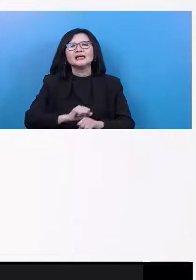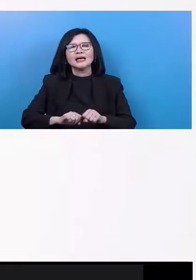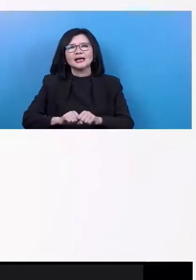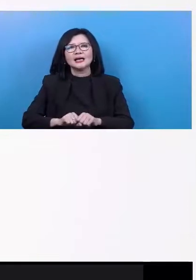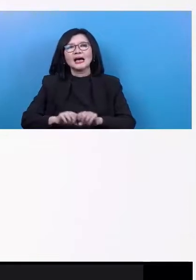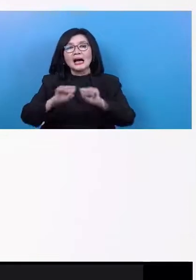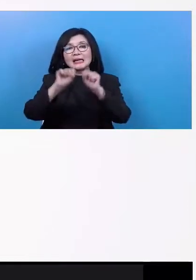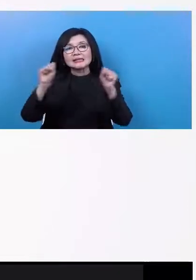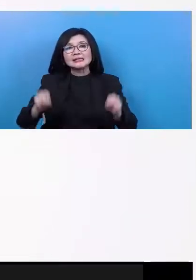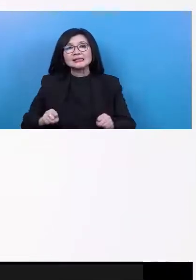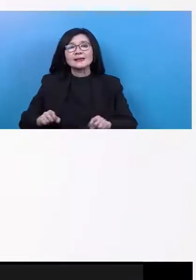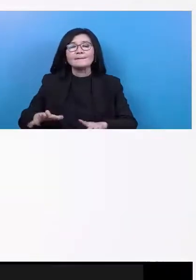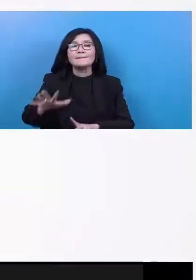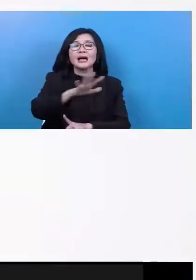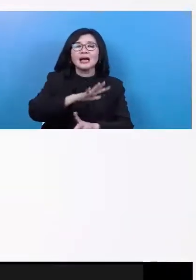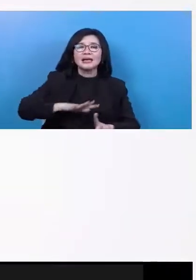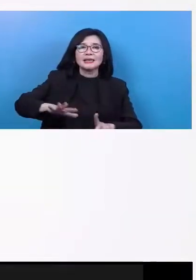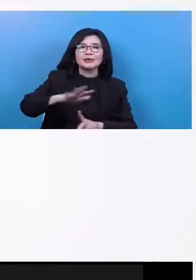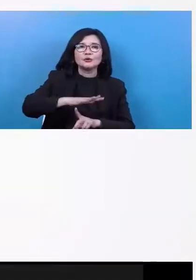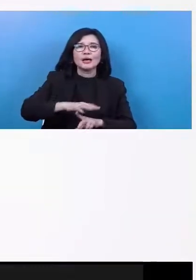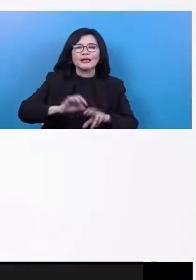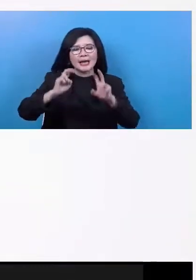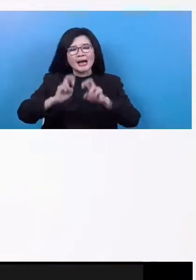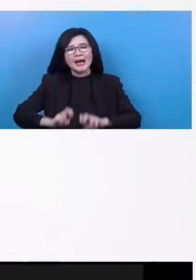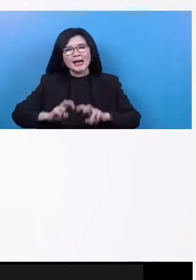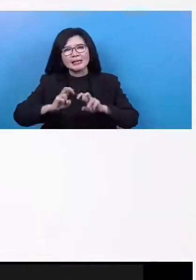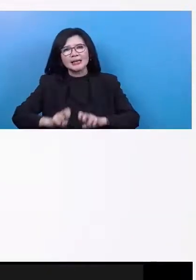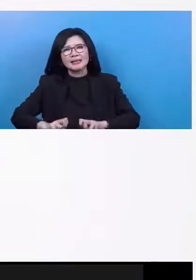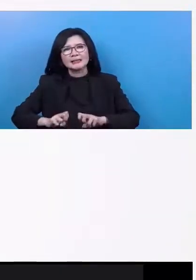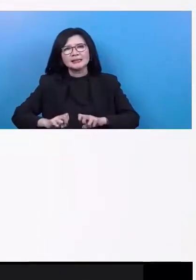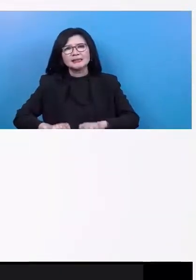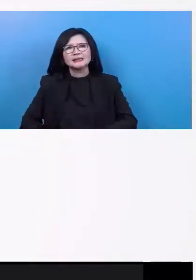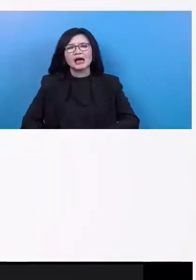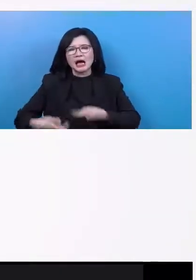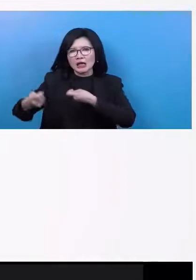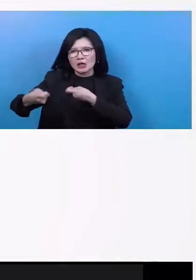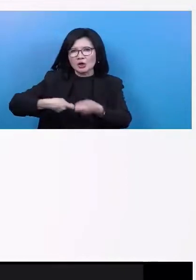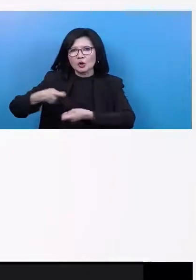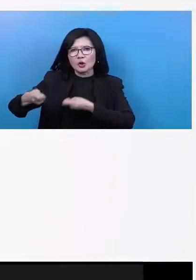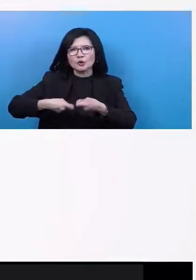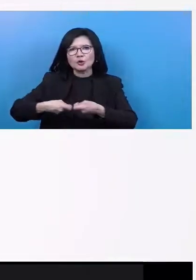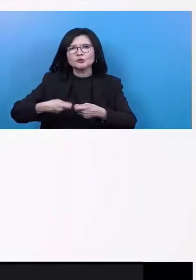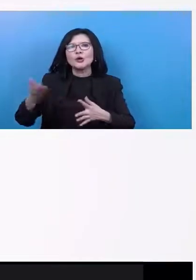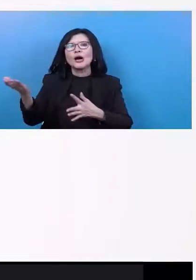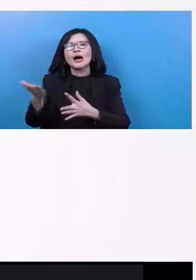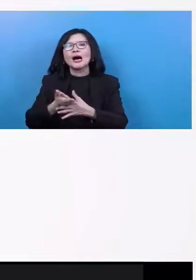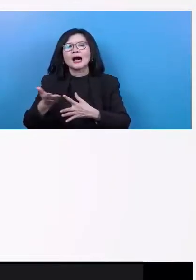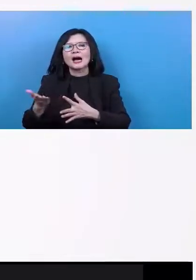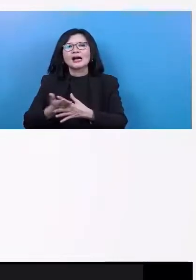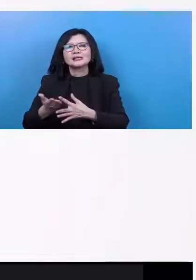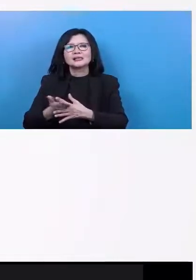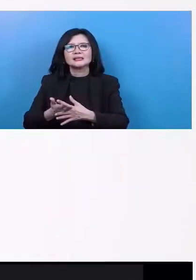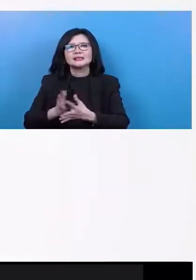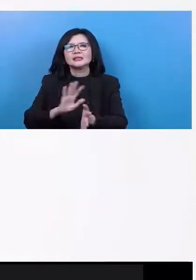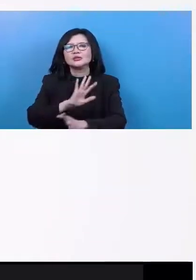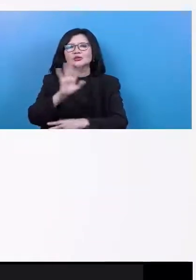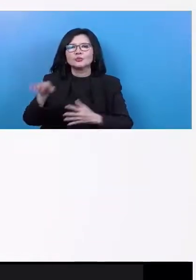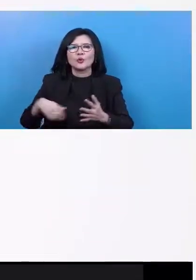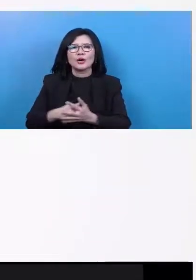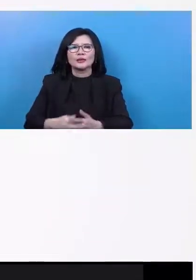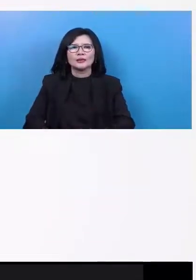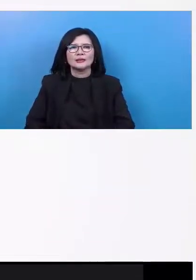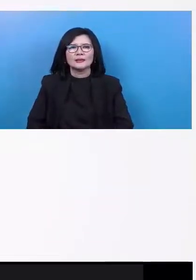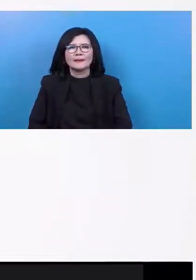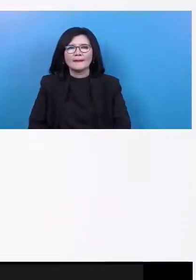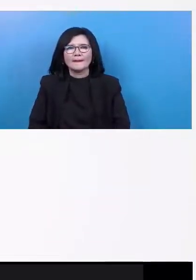analysis, the power bit, the control, the access, all these factors are critically linked there as well. And